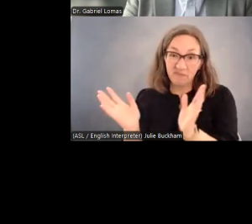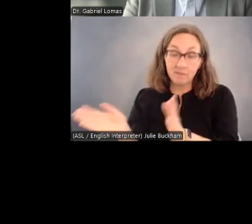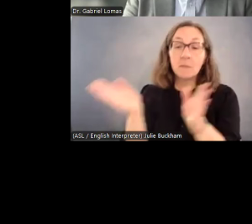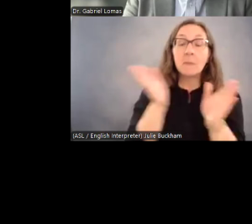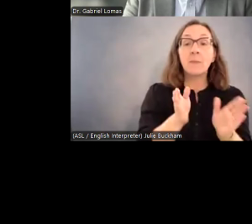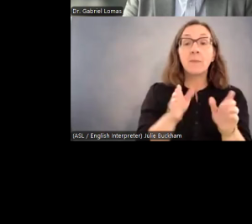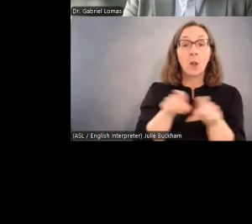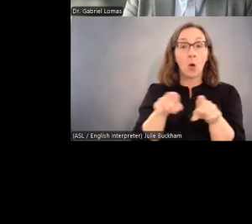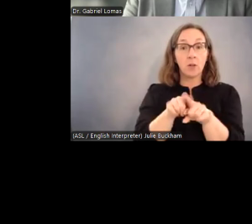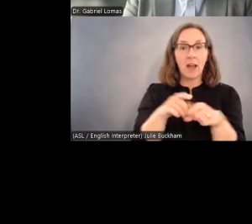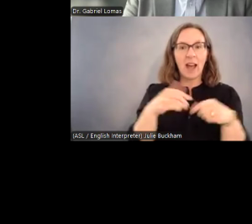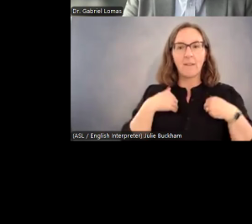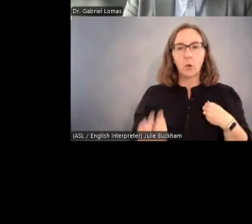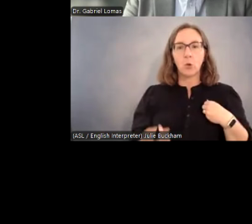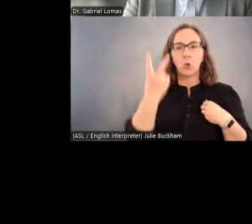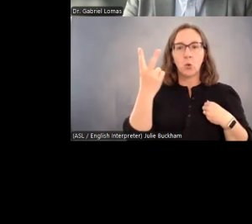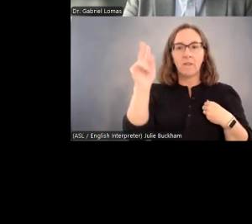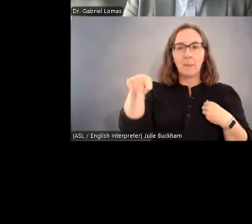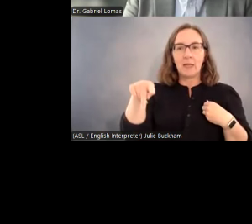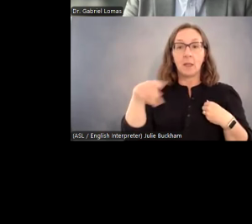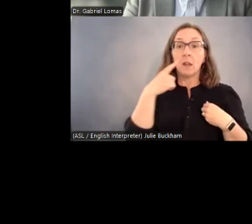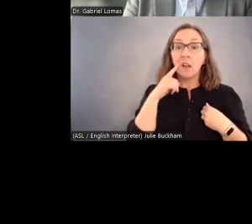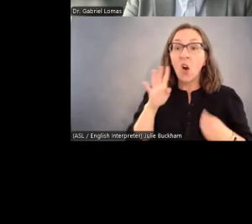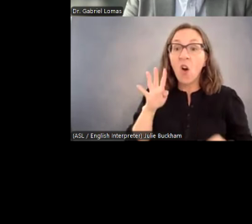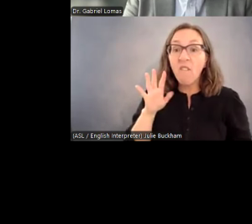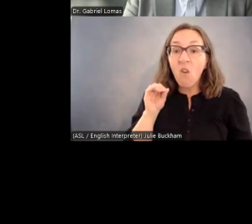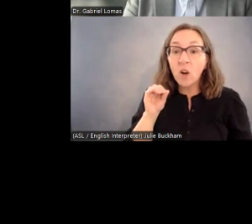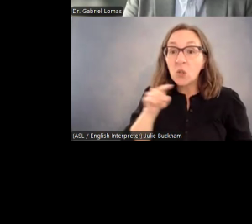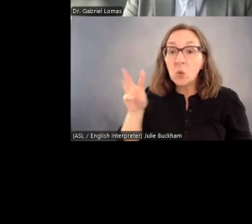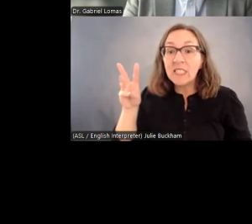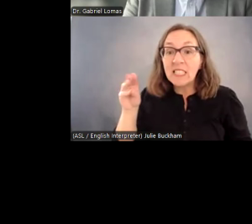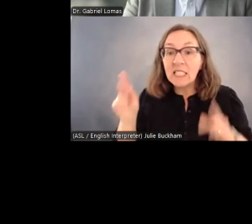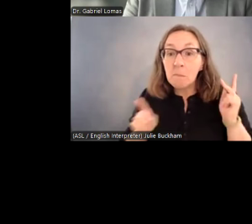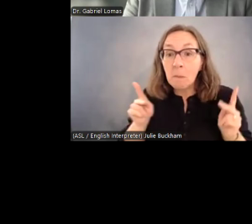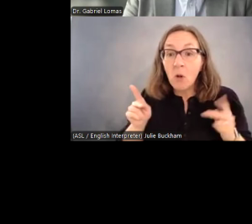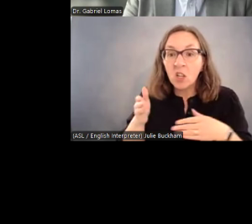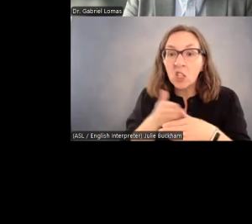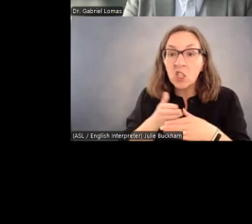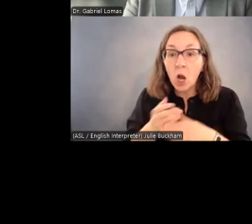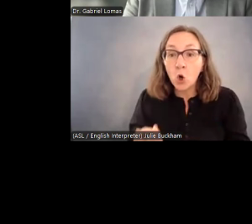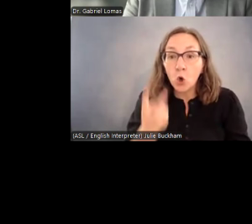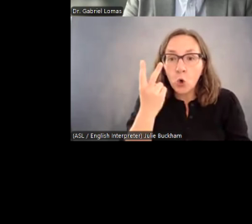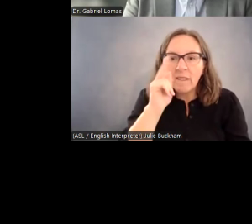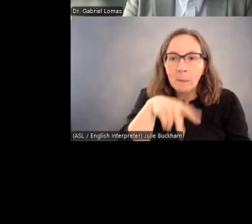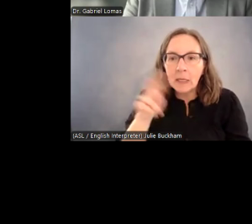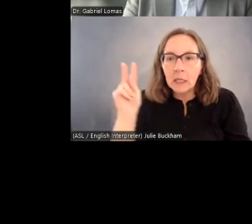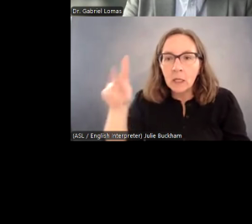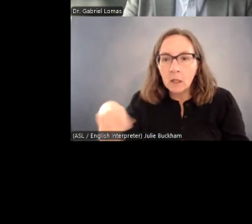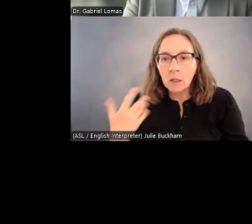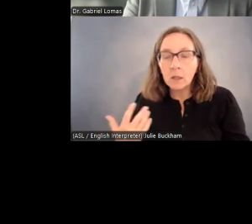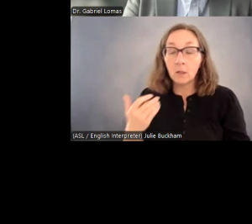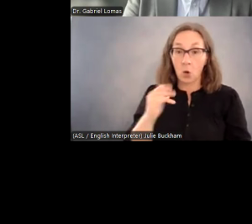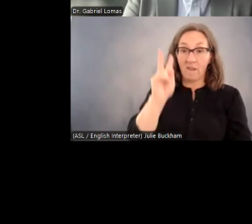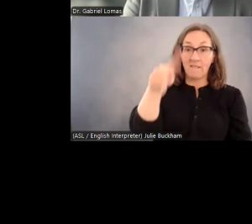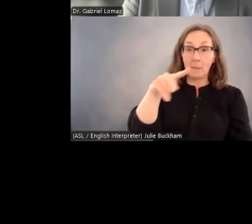have 2 video phones for 40 to 60 inmates. So when the video phones first were put in place, there